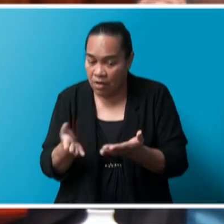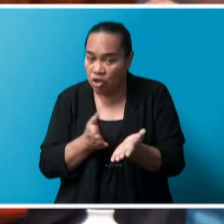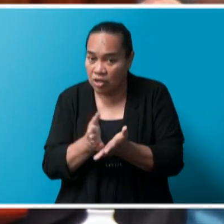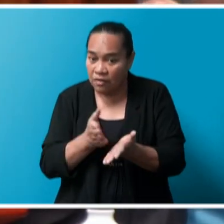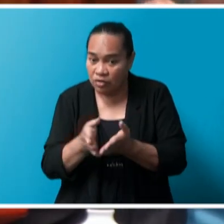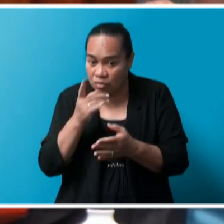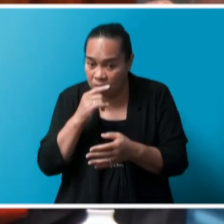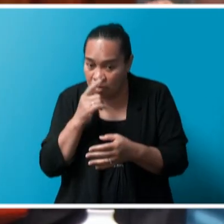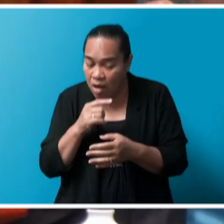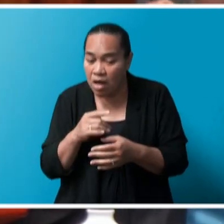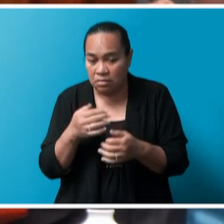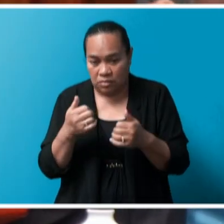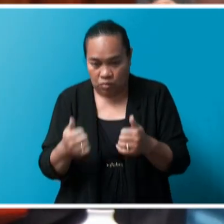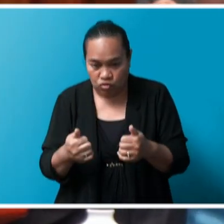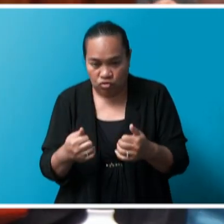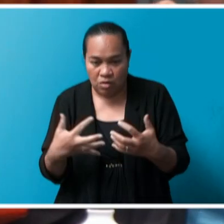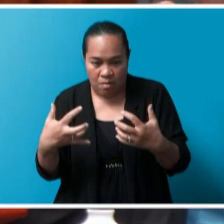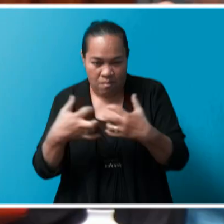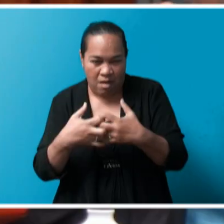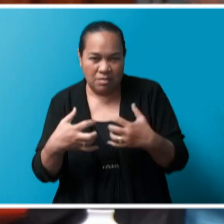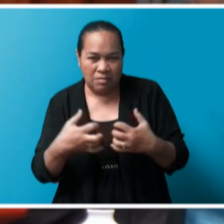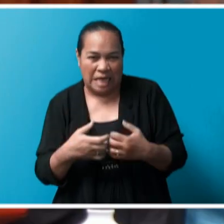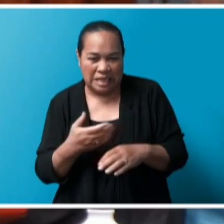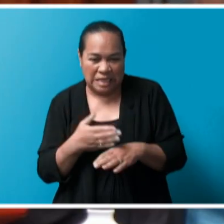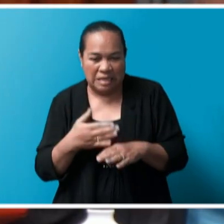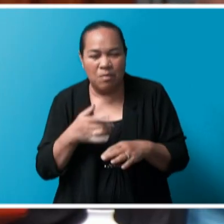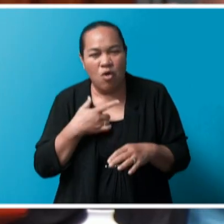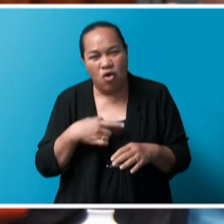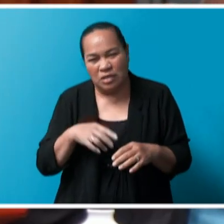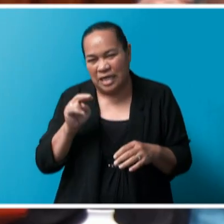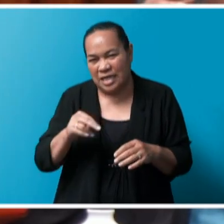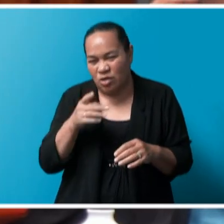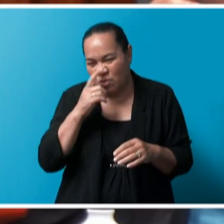remain responsive to the changing needs of the people of Fiji.